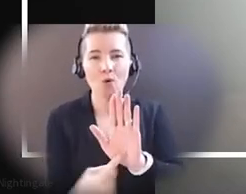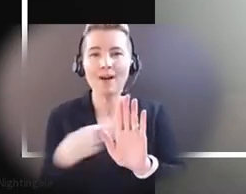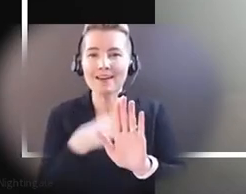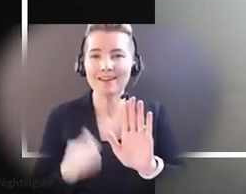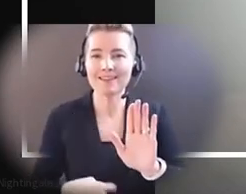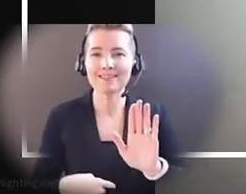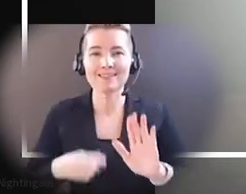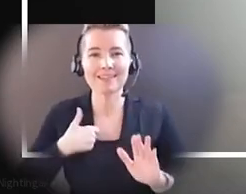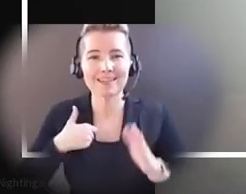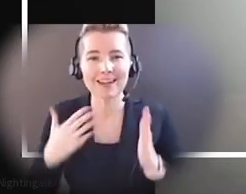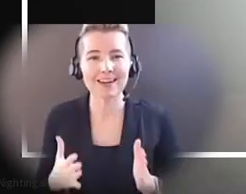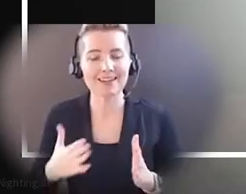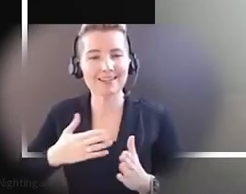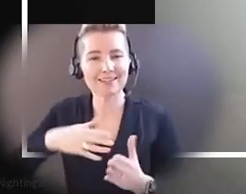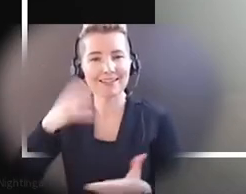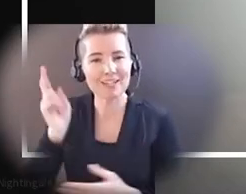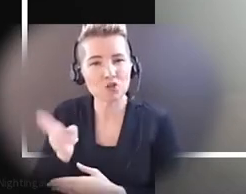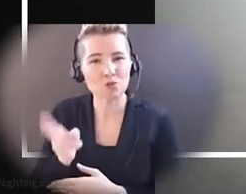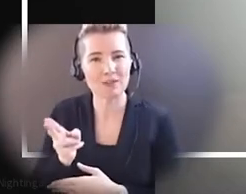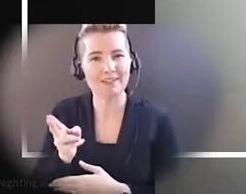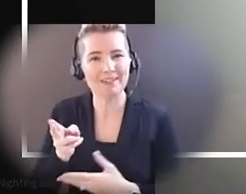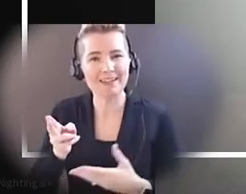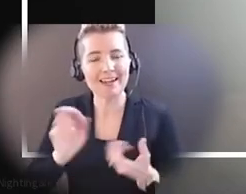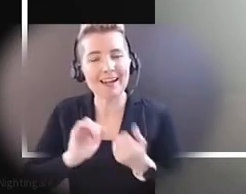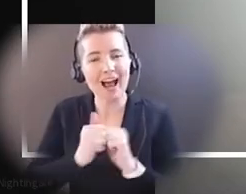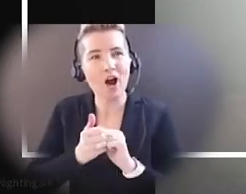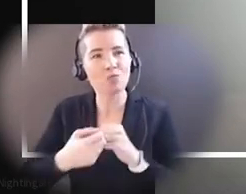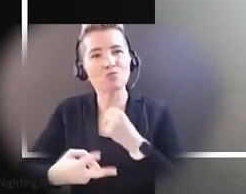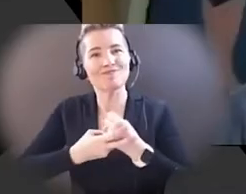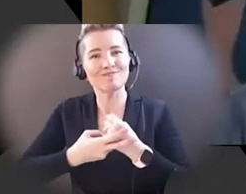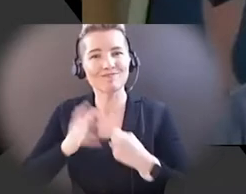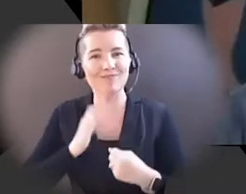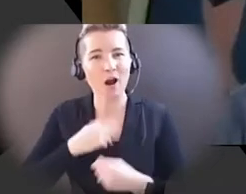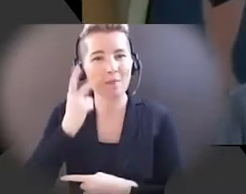is just a good place to store our memories.